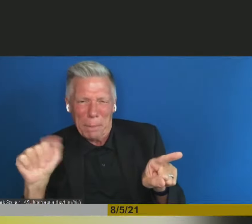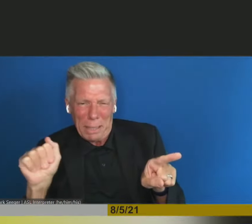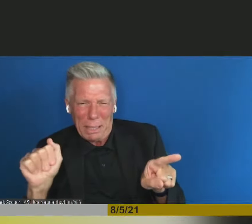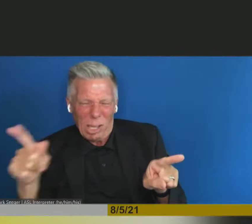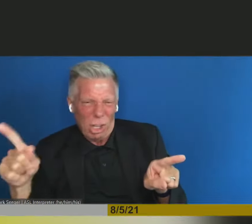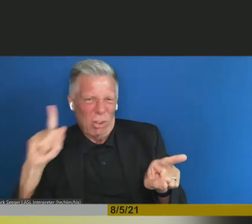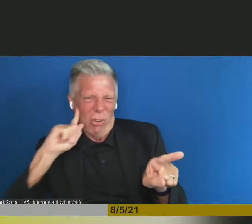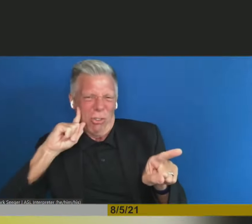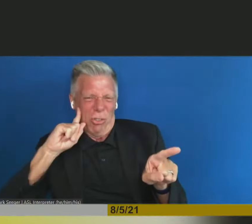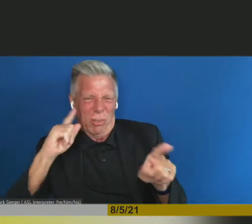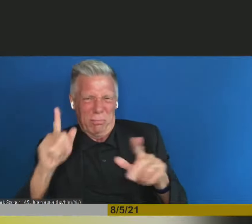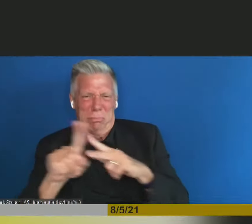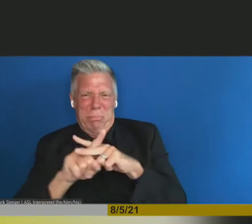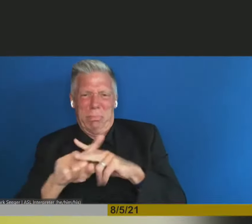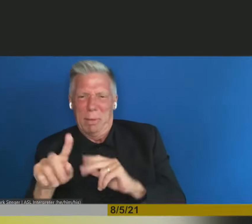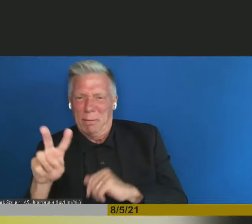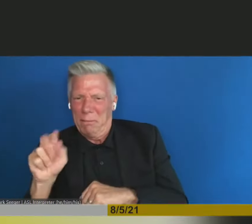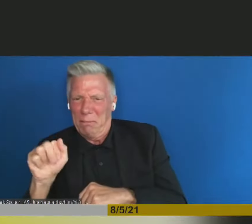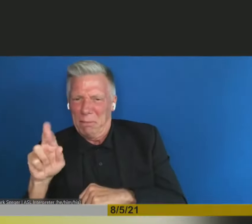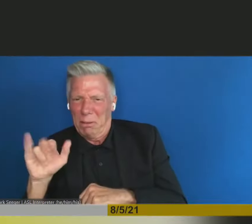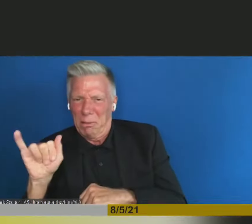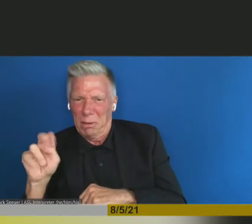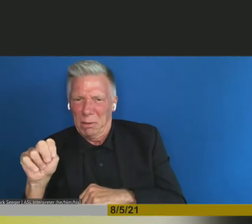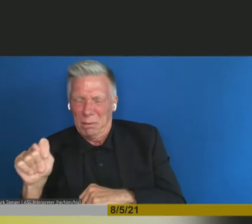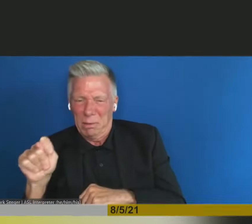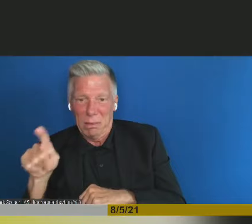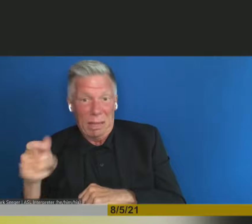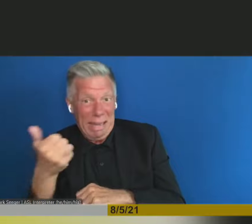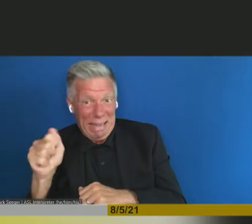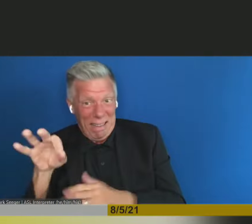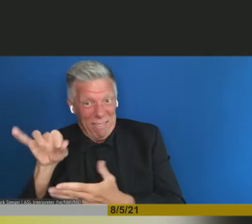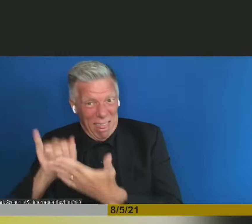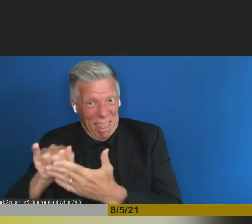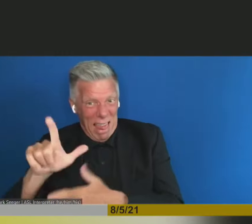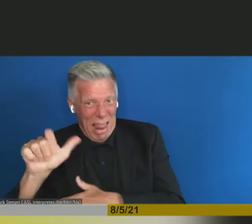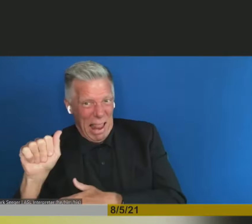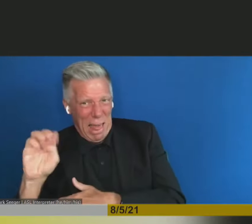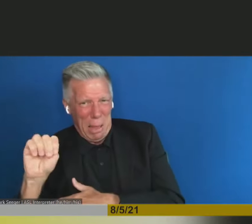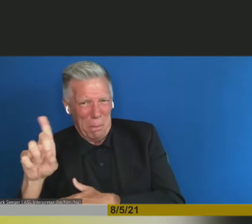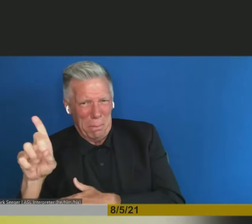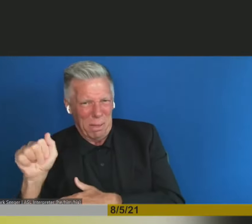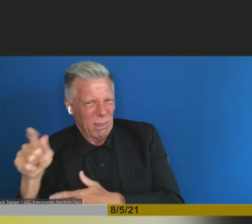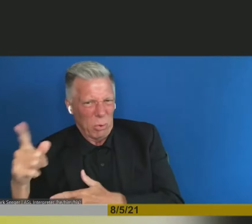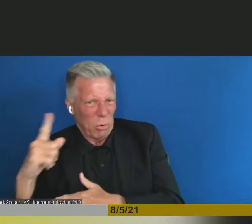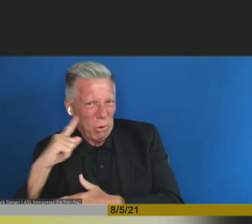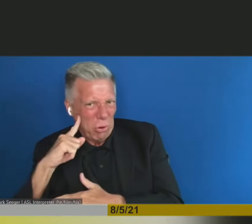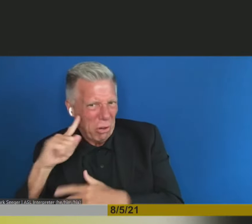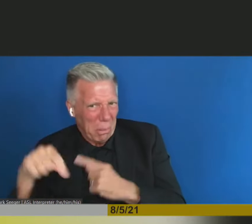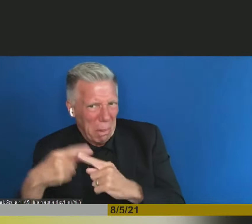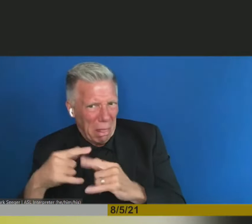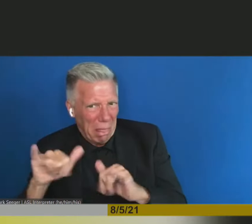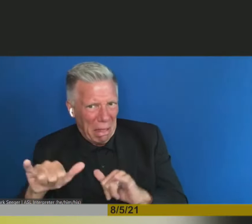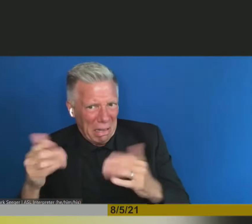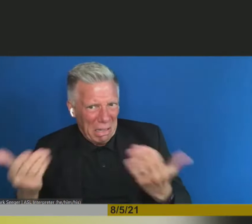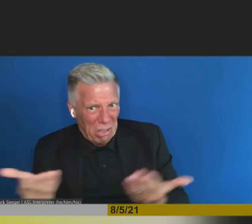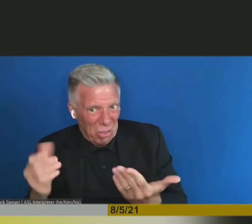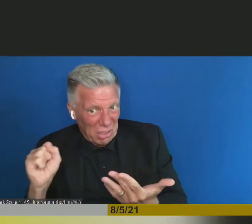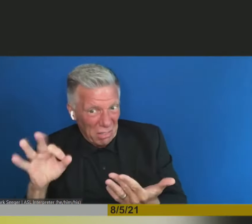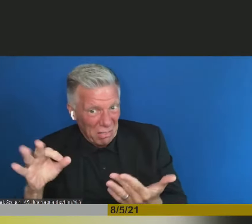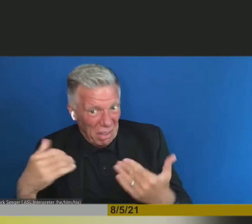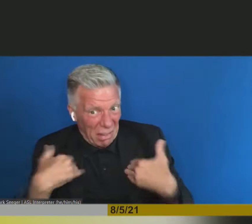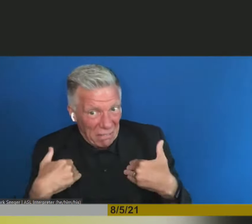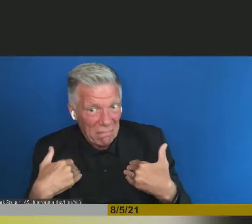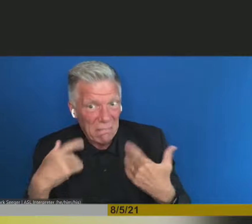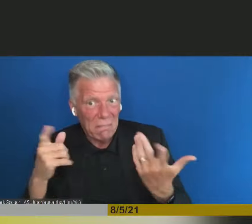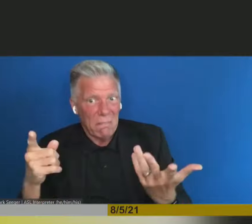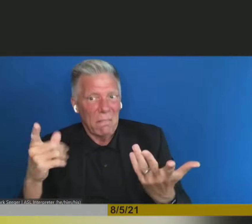that. Any Lambda variant found in San Francisco? What do you know about this variant? And also, I guess there have been